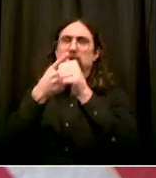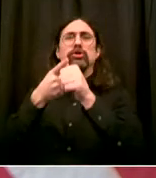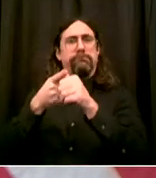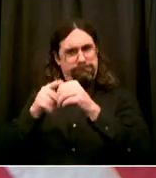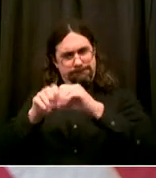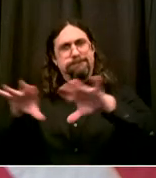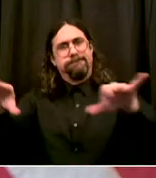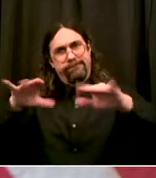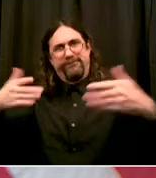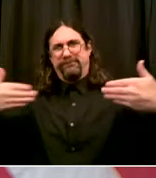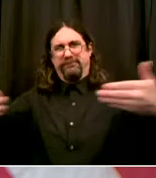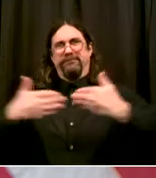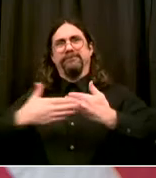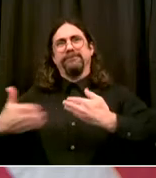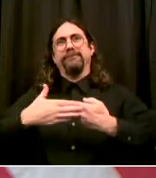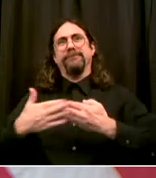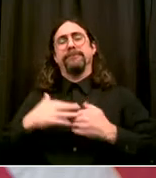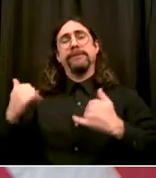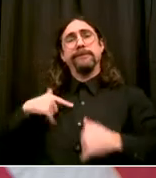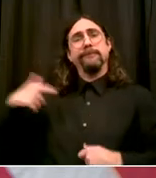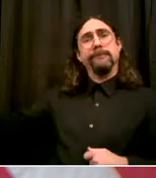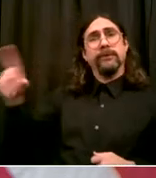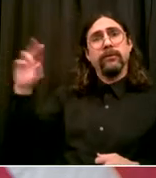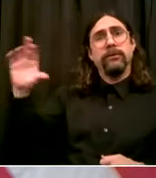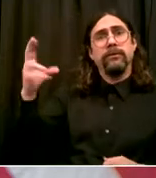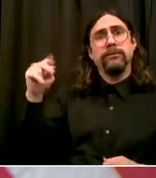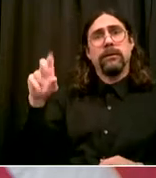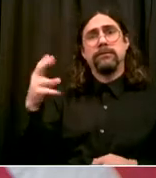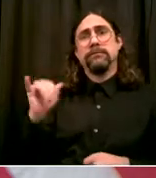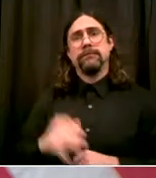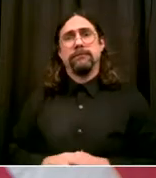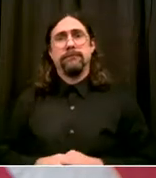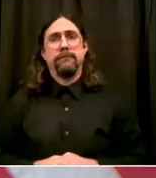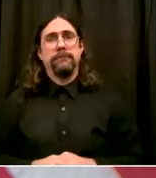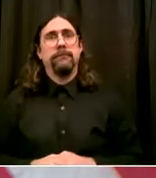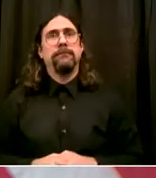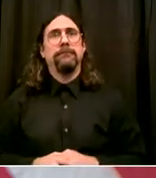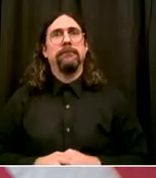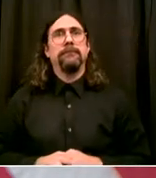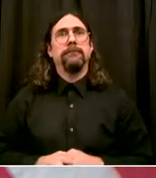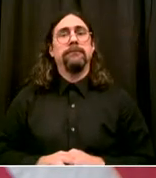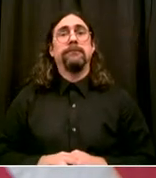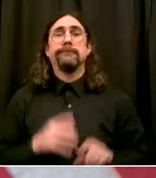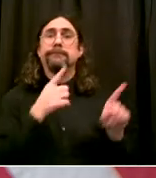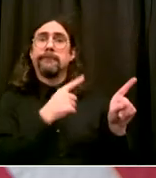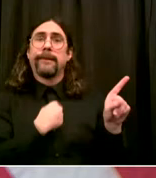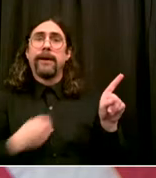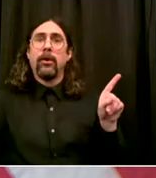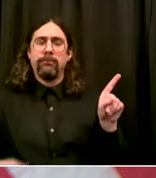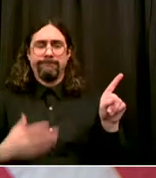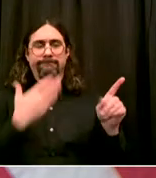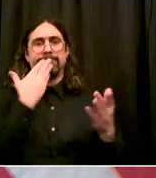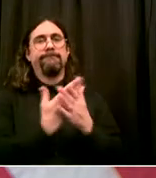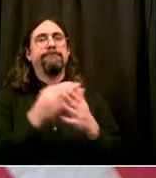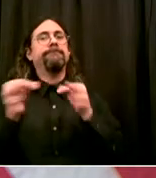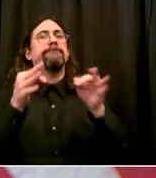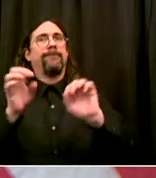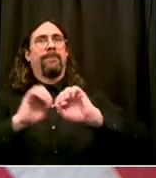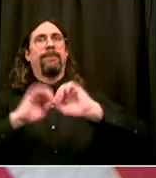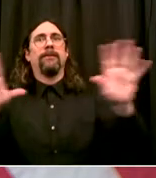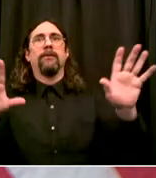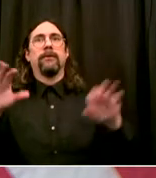on. One is we're in what's called phase 1A right now. As the mayor mentioned, this